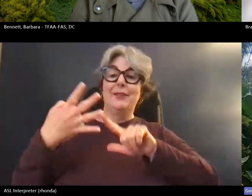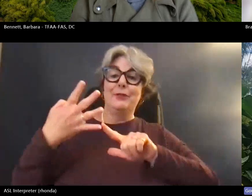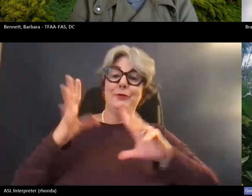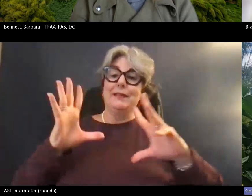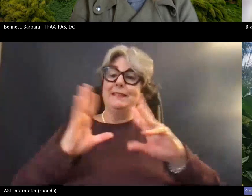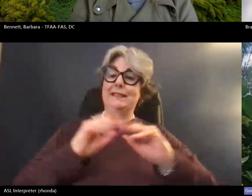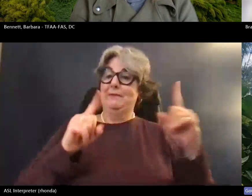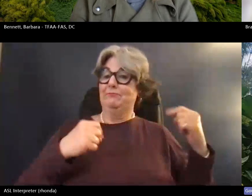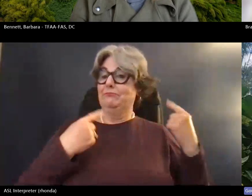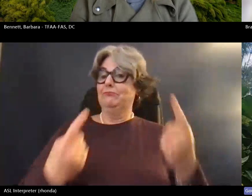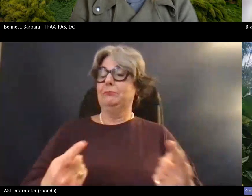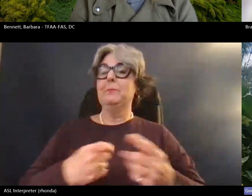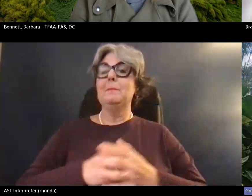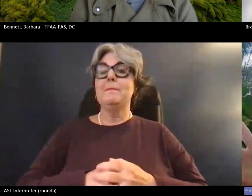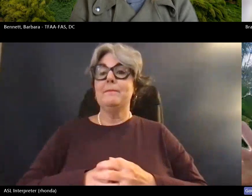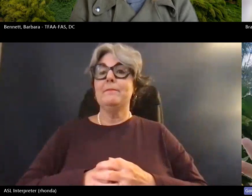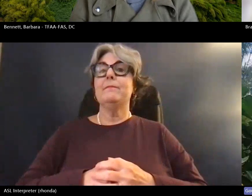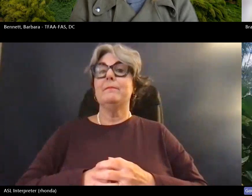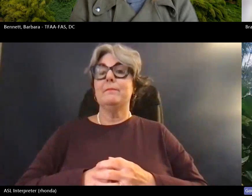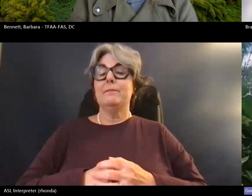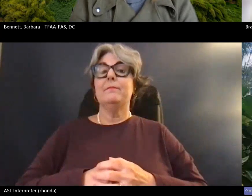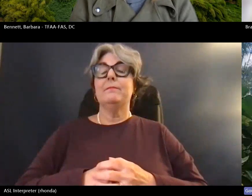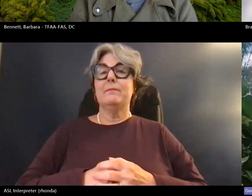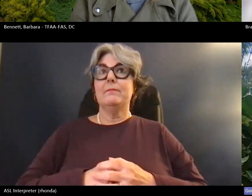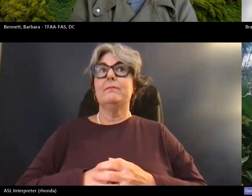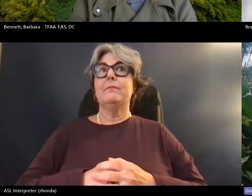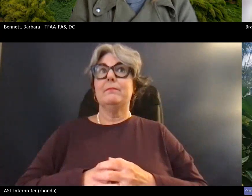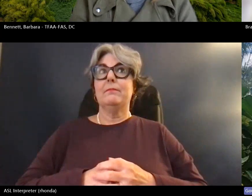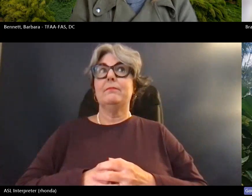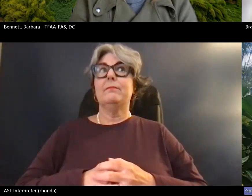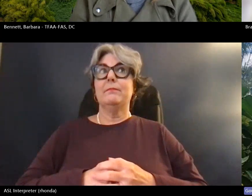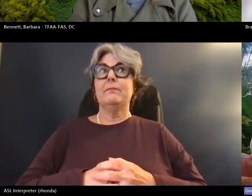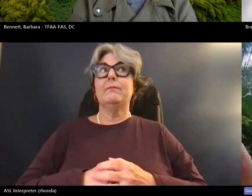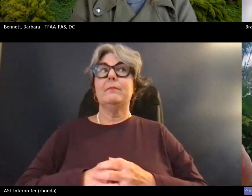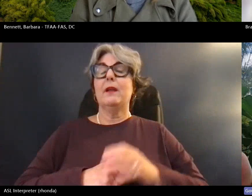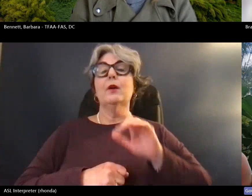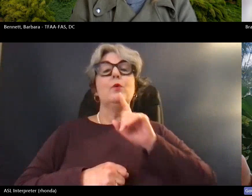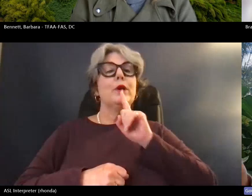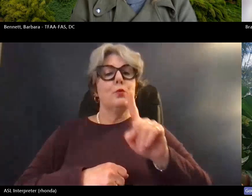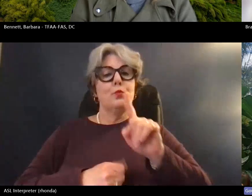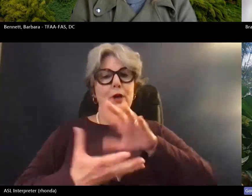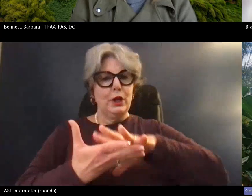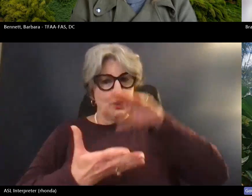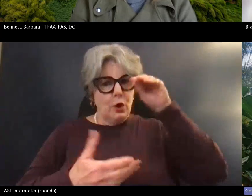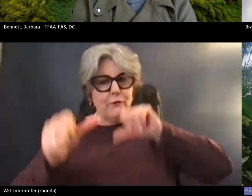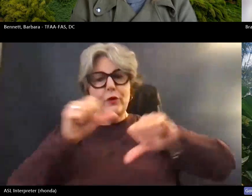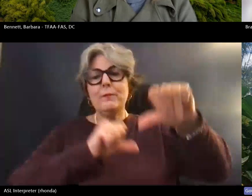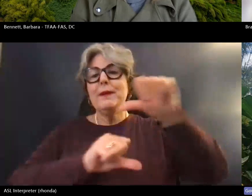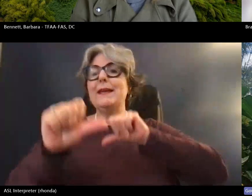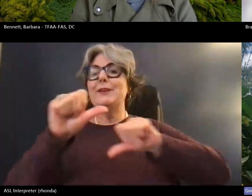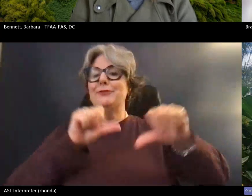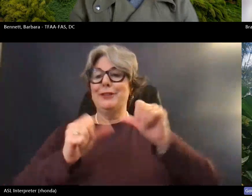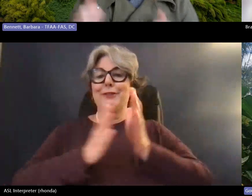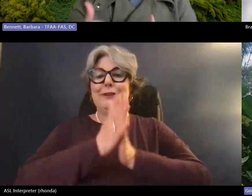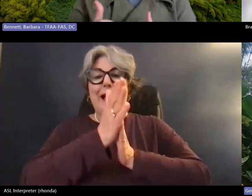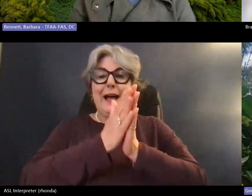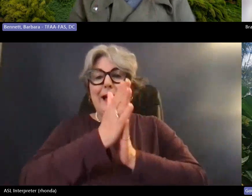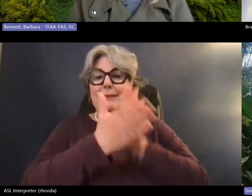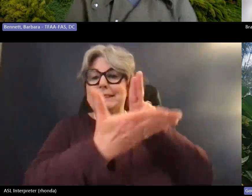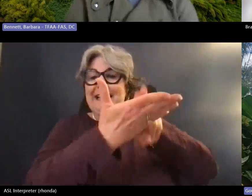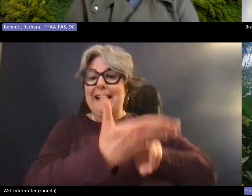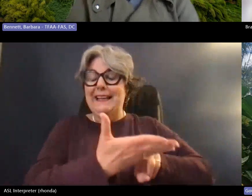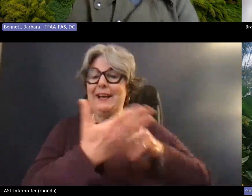And I agree with Barbara. There's so much we can learn from each other. I'm halfway joining the Hive right now.